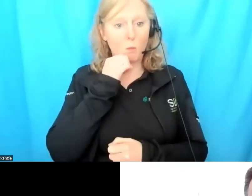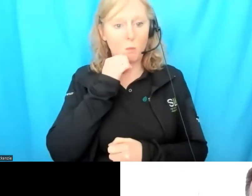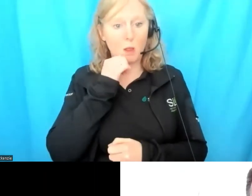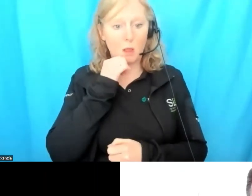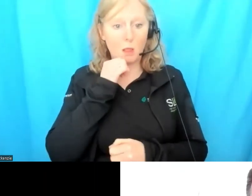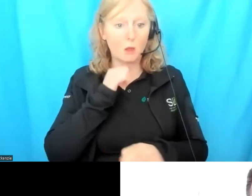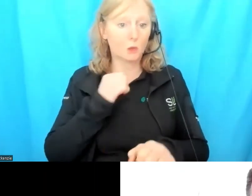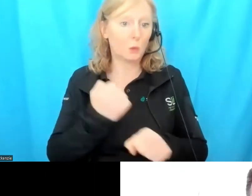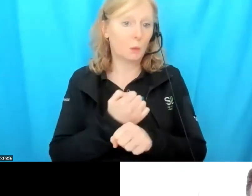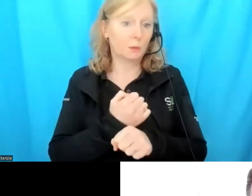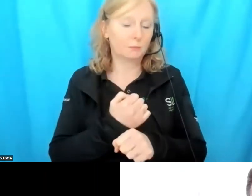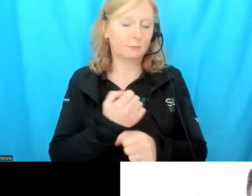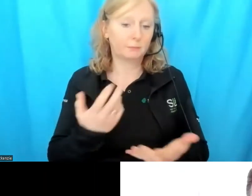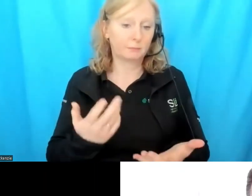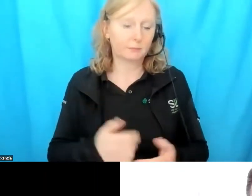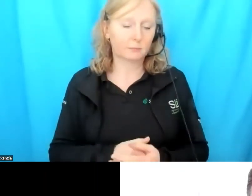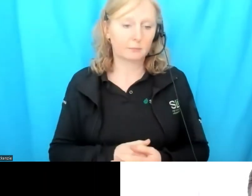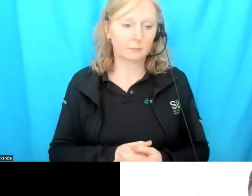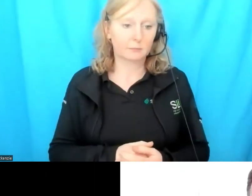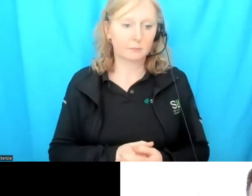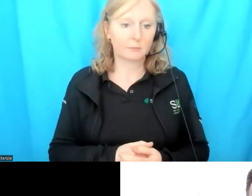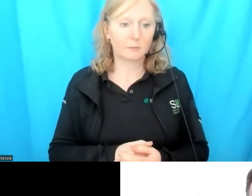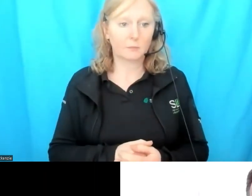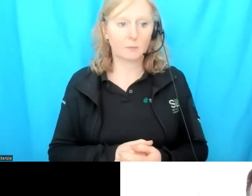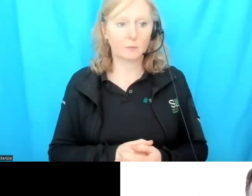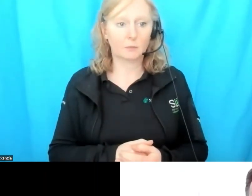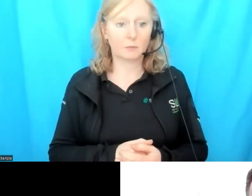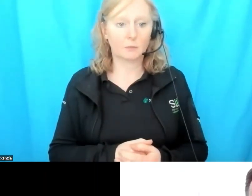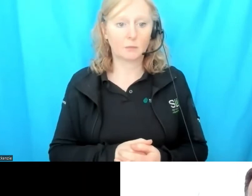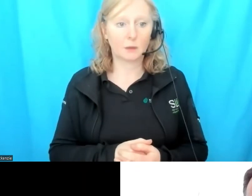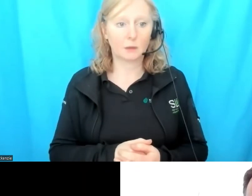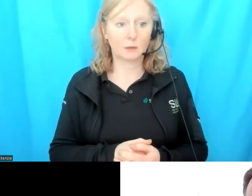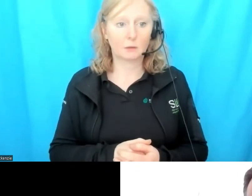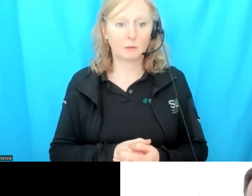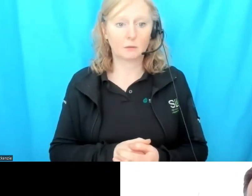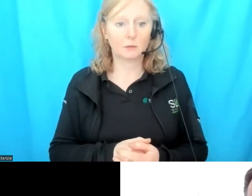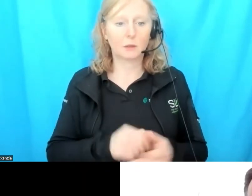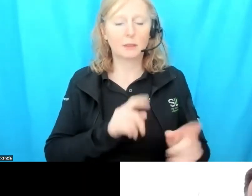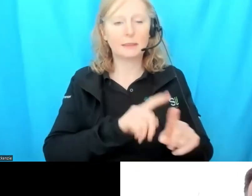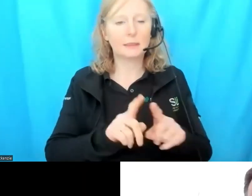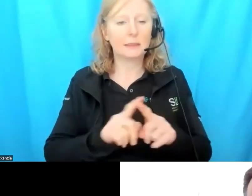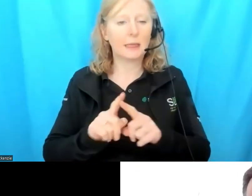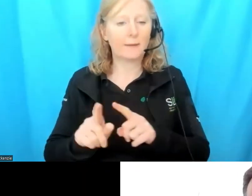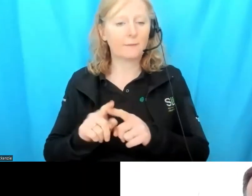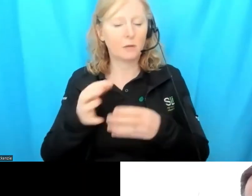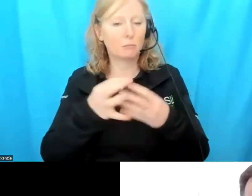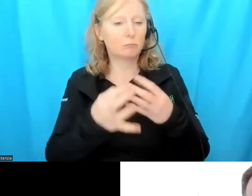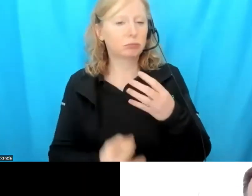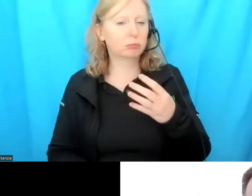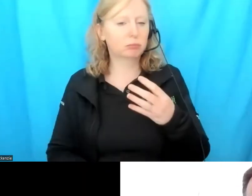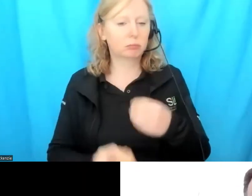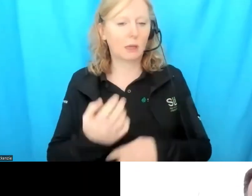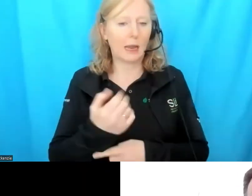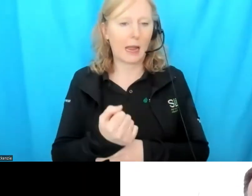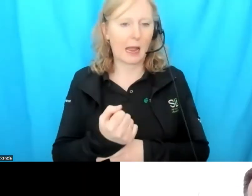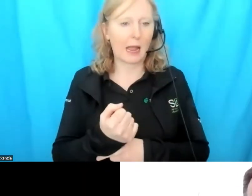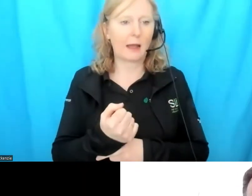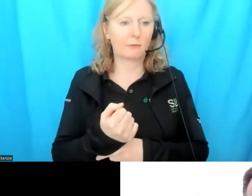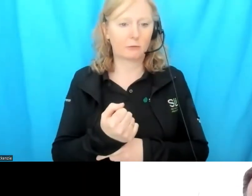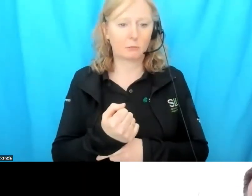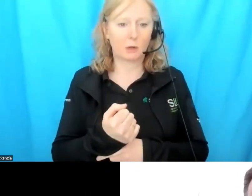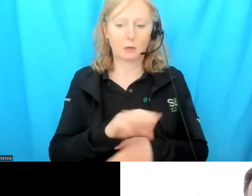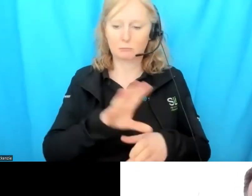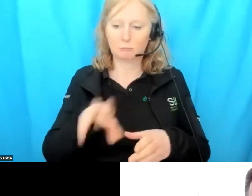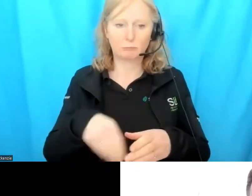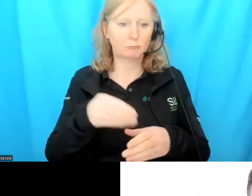too. And again, it's all about lots of different strands, but they all pull together